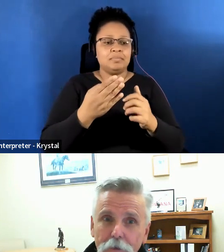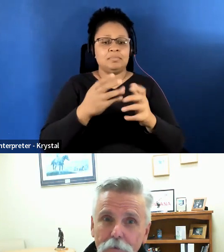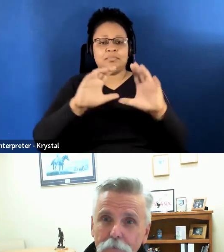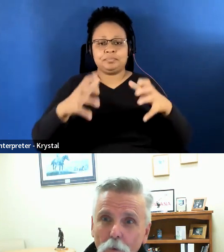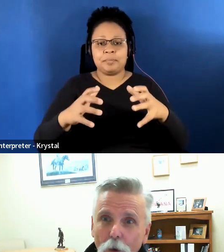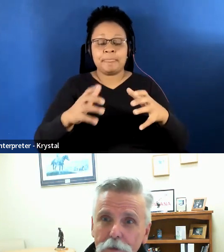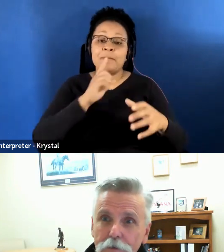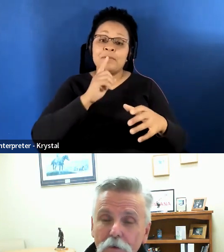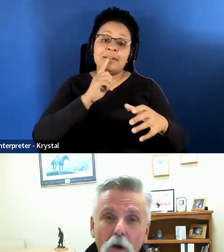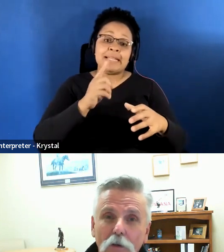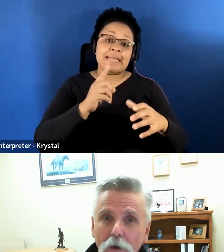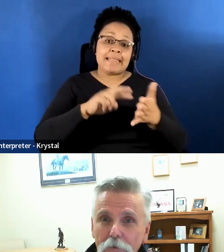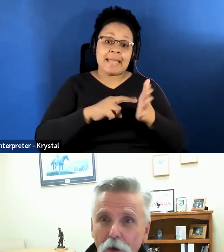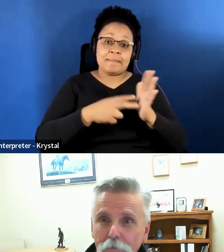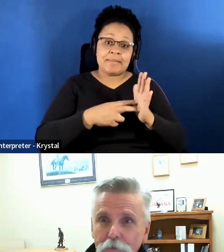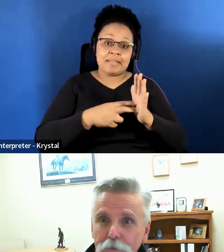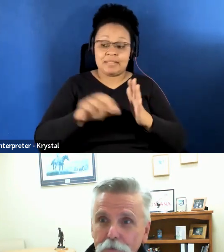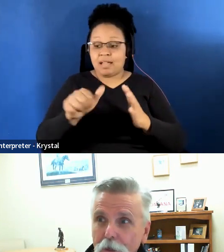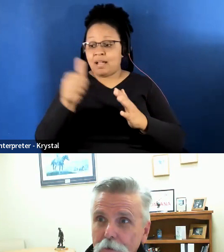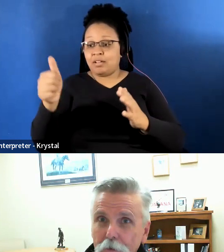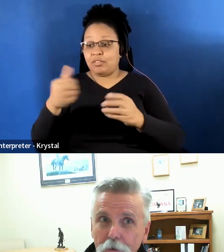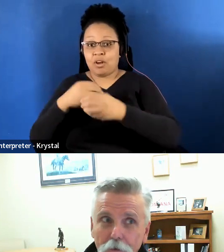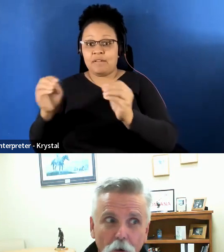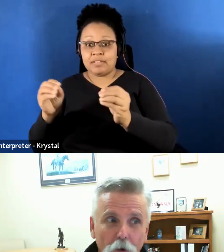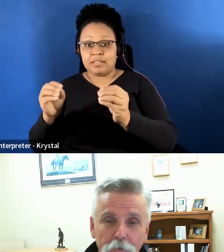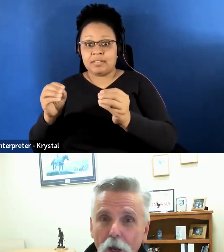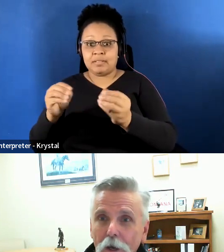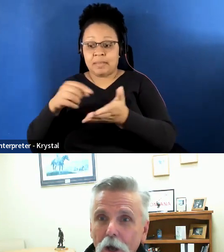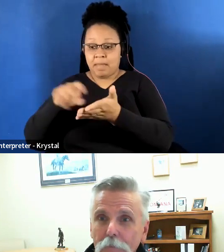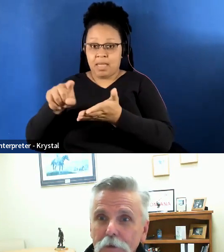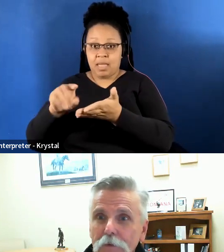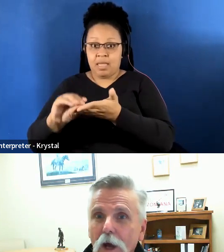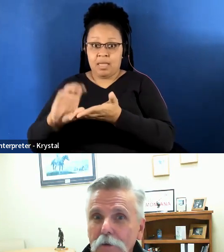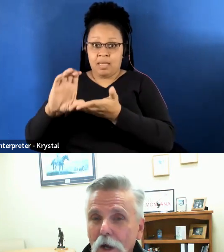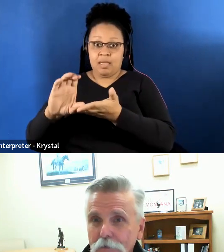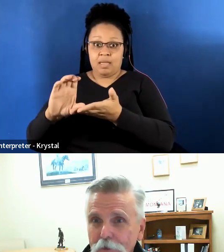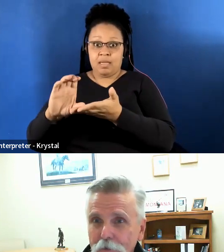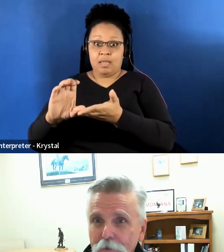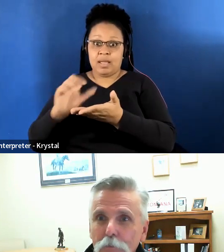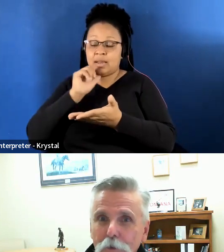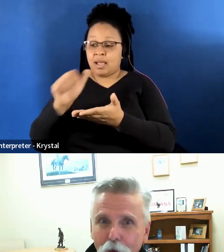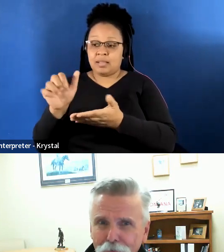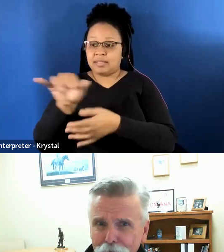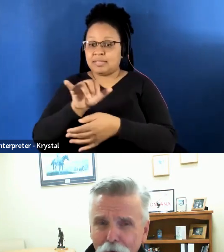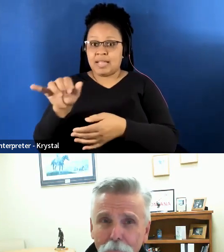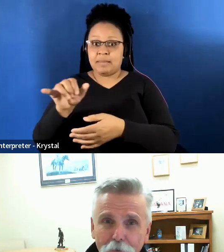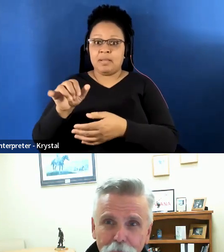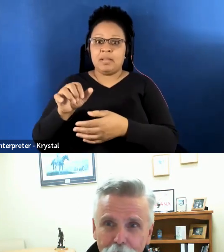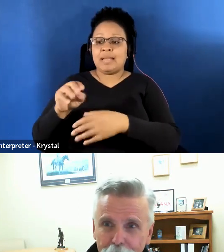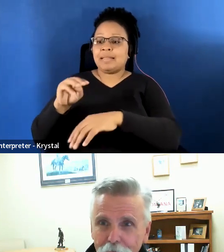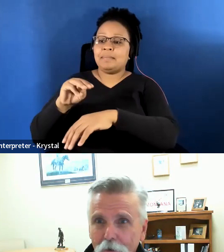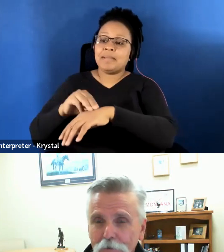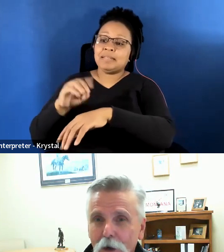drives the, you know, wages in all our other offices that the economy is not such that those McDonald's are